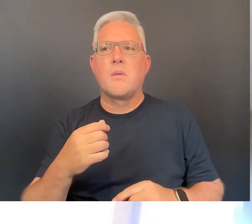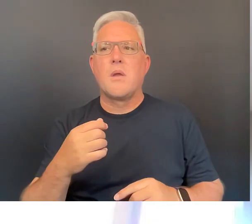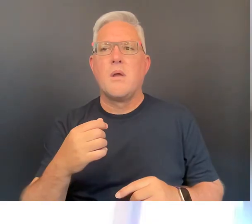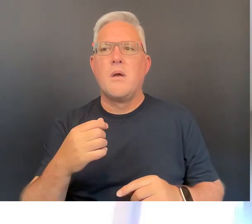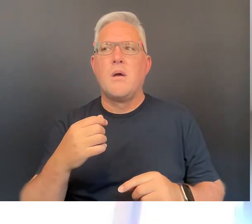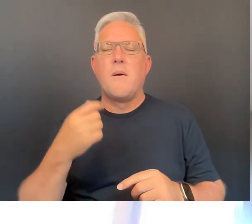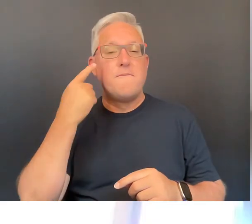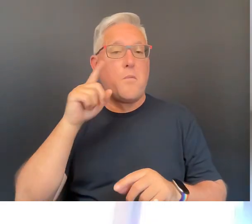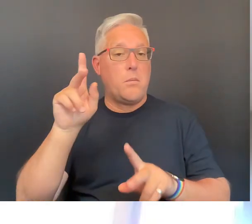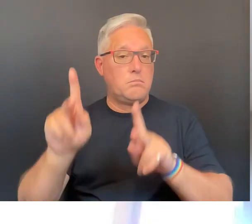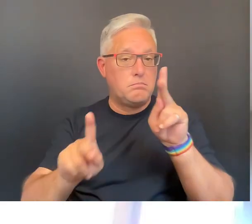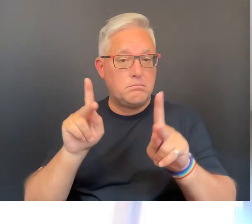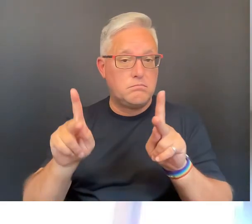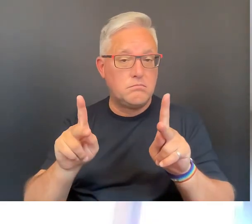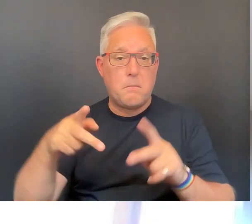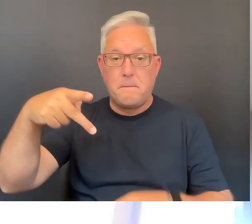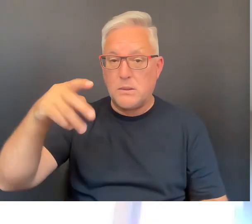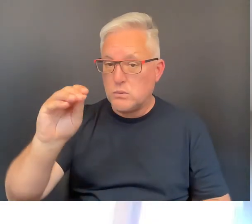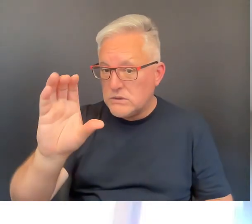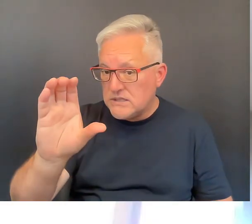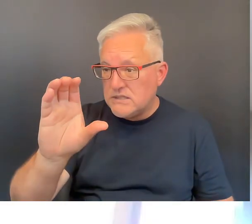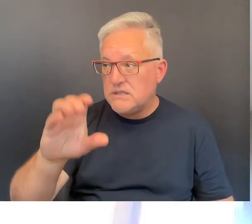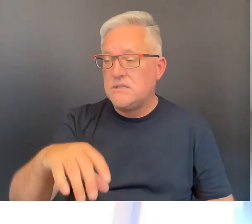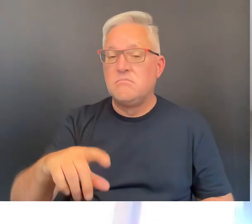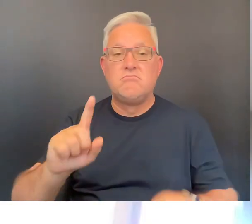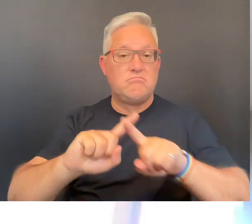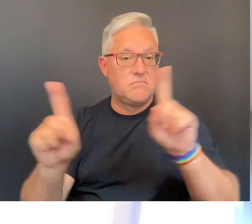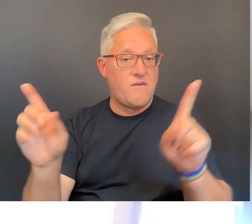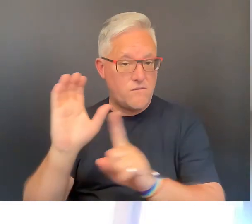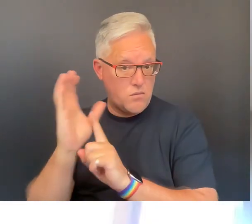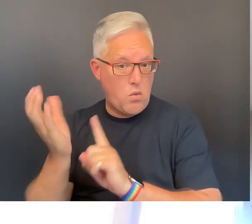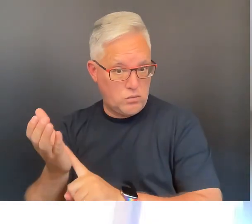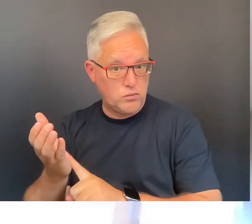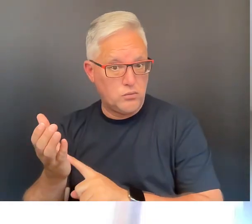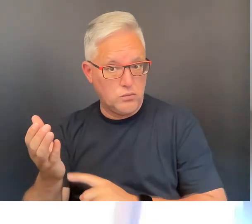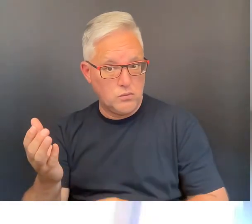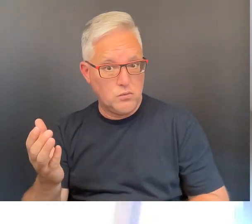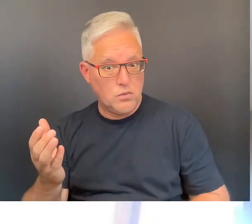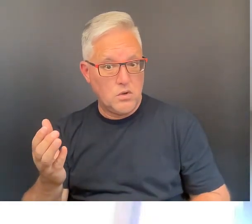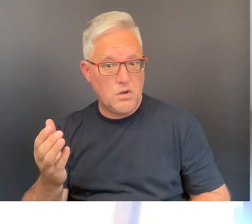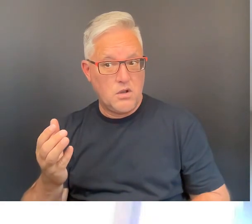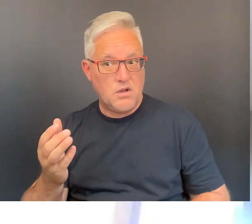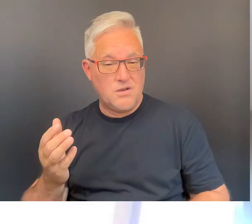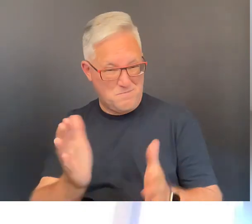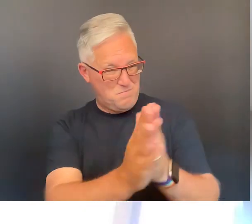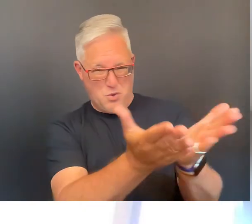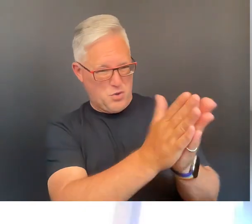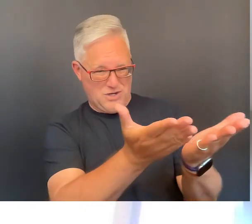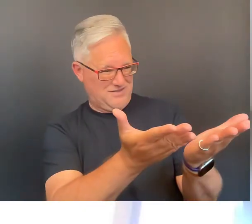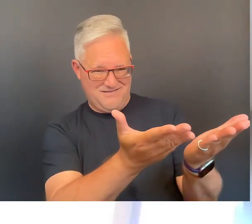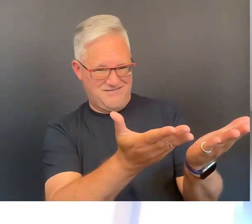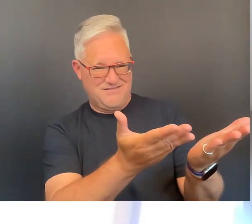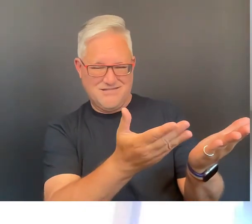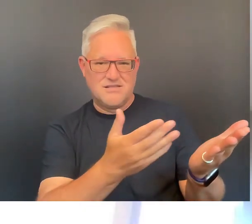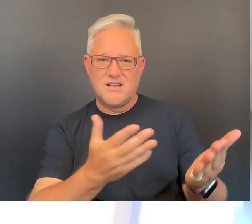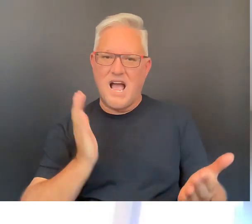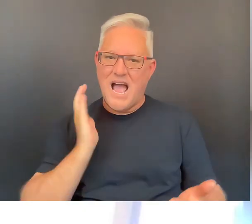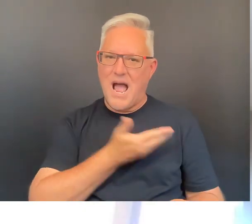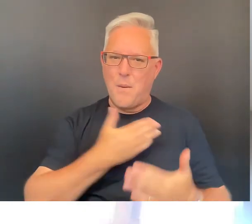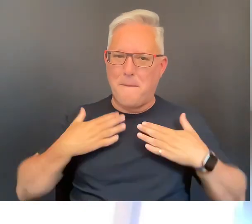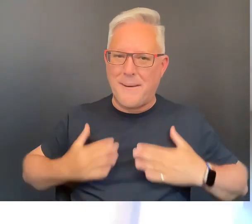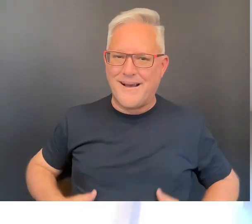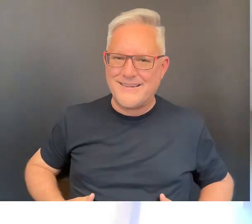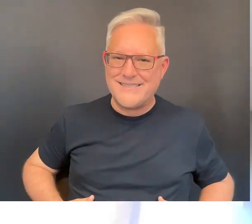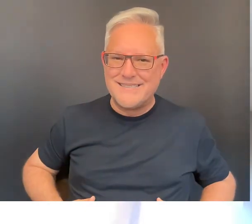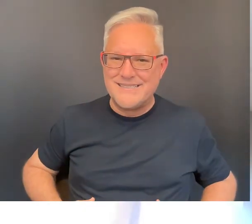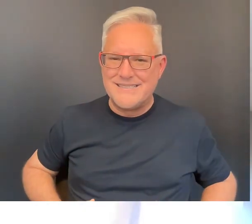folks who are folks of color, folks of culture, is that it's embodying us, It's not like we